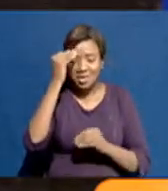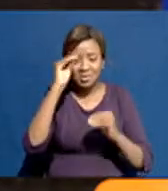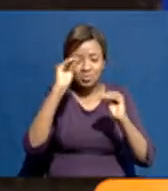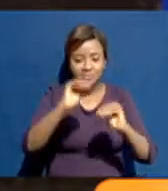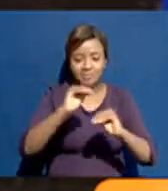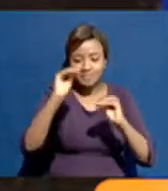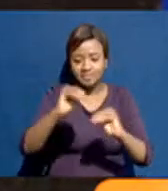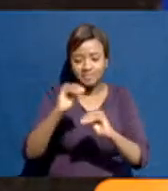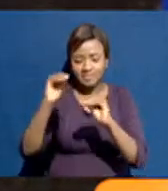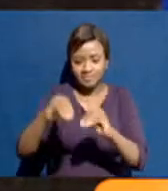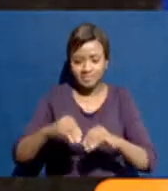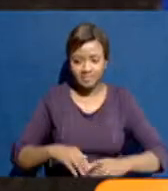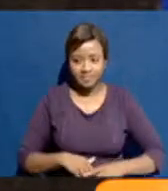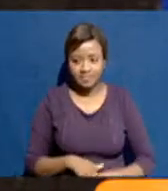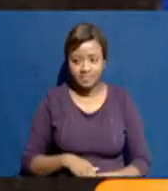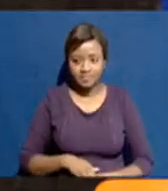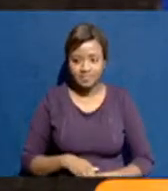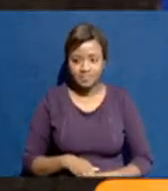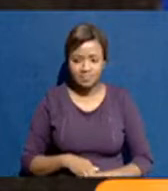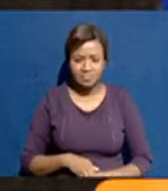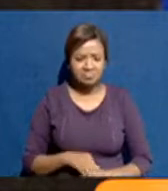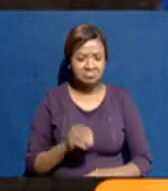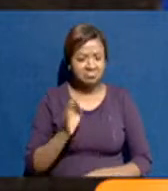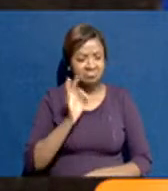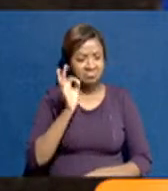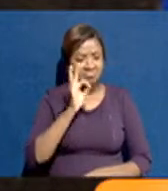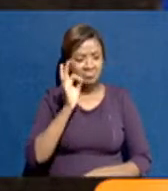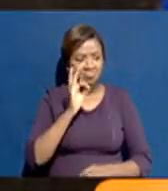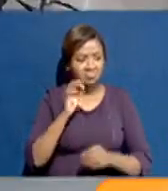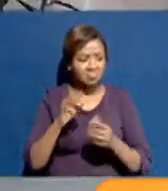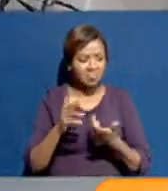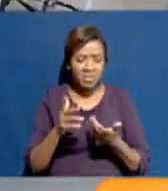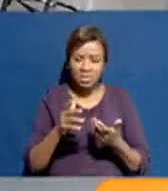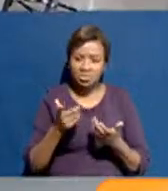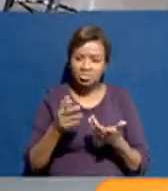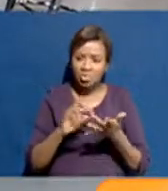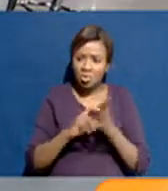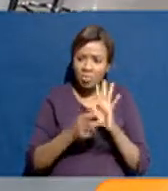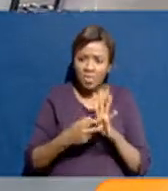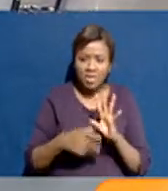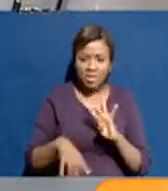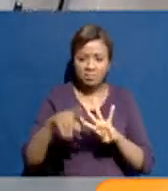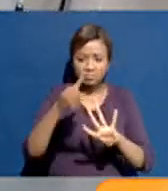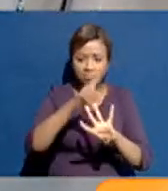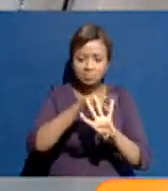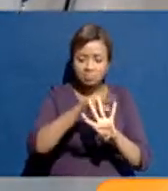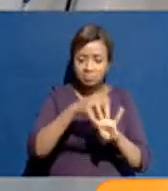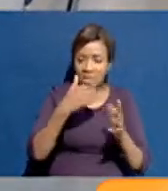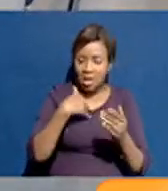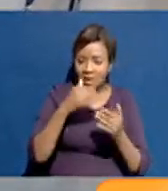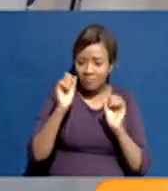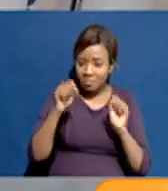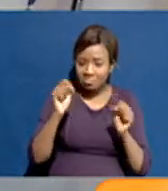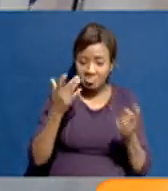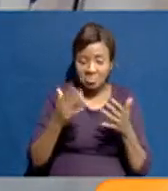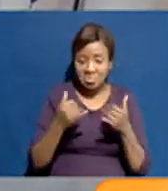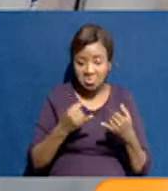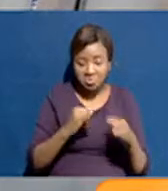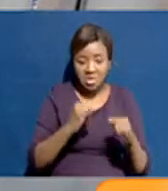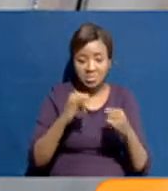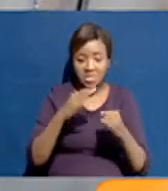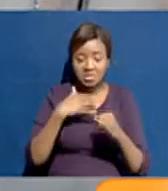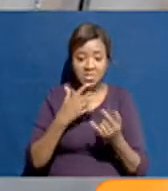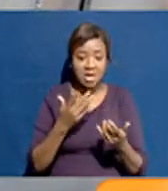with. Yeah. And that's the way it must go. That's interesting. But Joyce, isn't there a possibility that in the attempt to break down the stigma, mm-hmm. then now